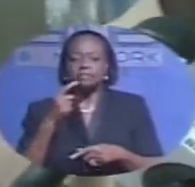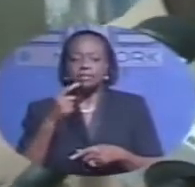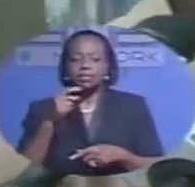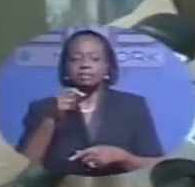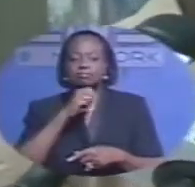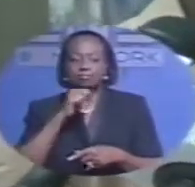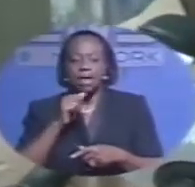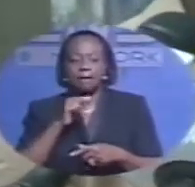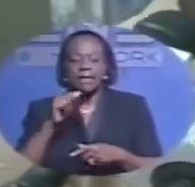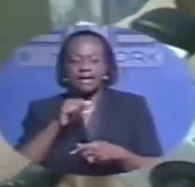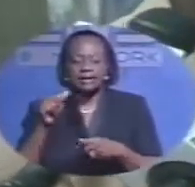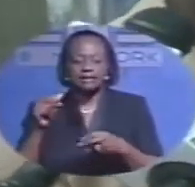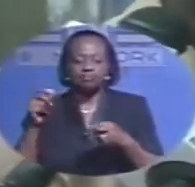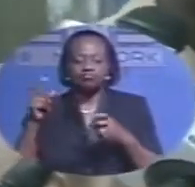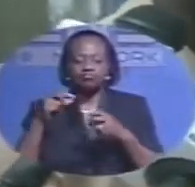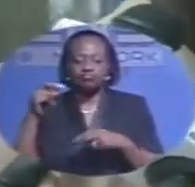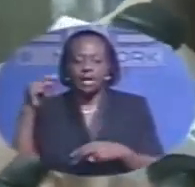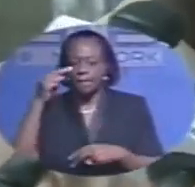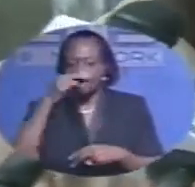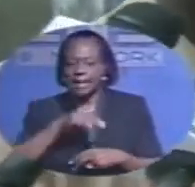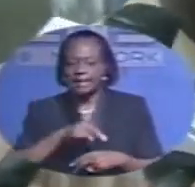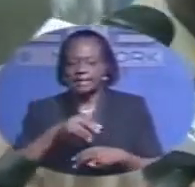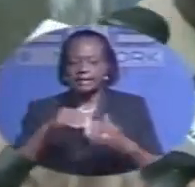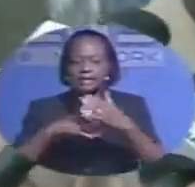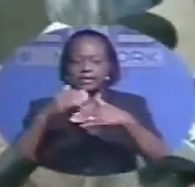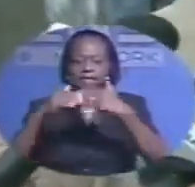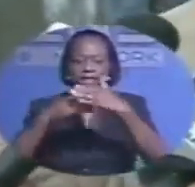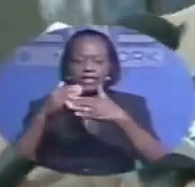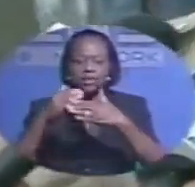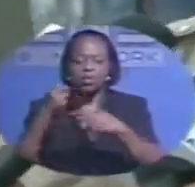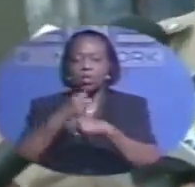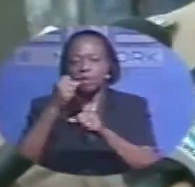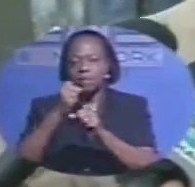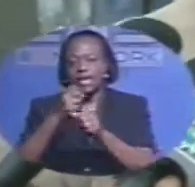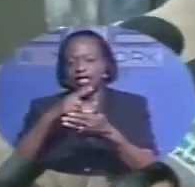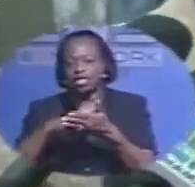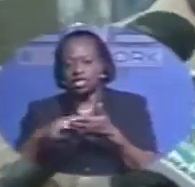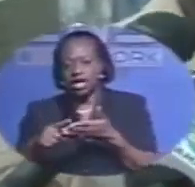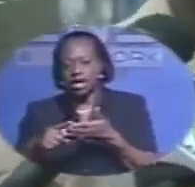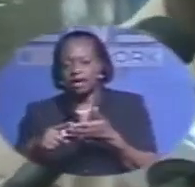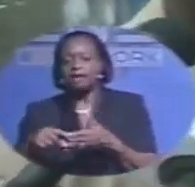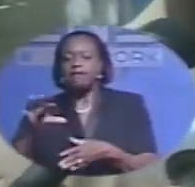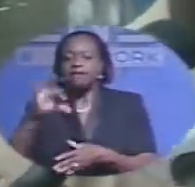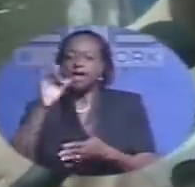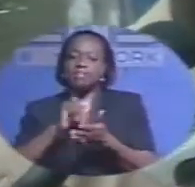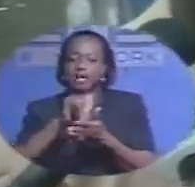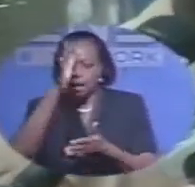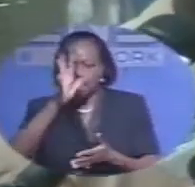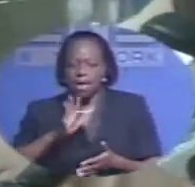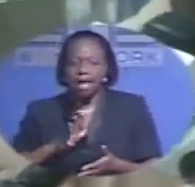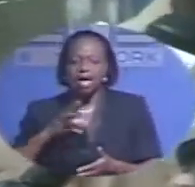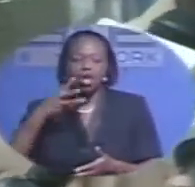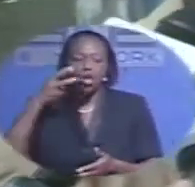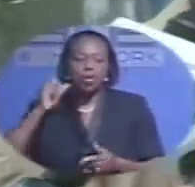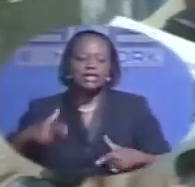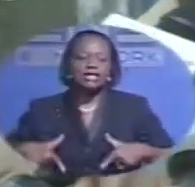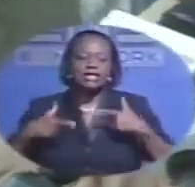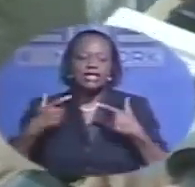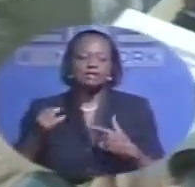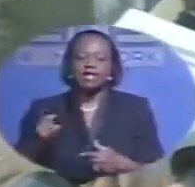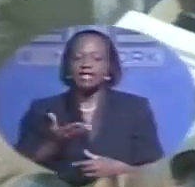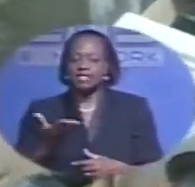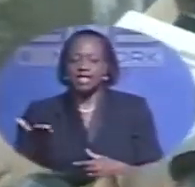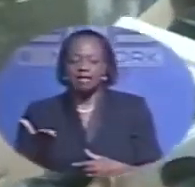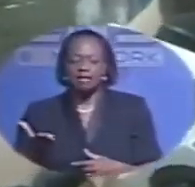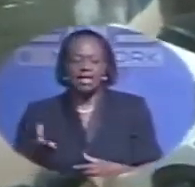man that lives inside the building. We made checks and we find, of course, he was living in there. I mean, it's the place